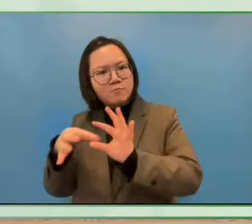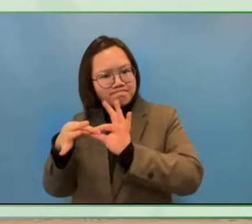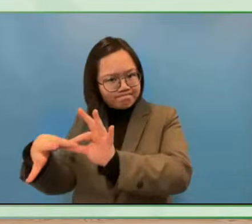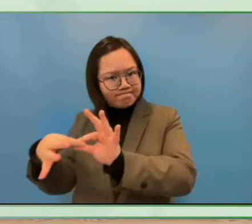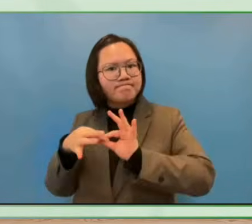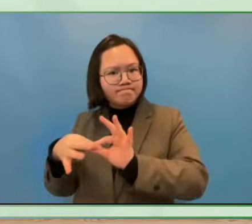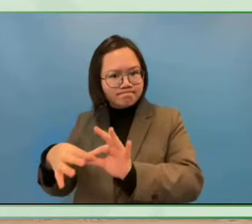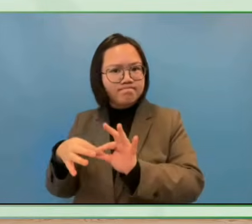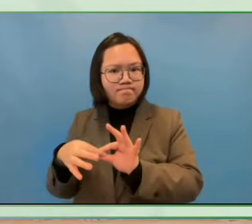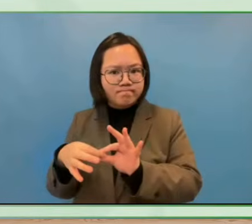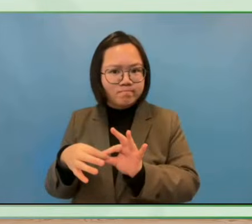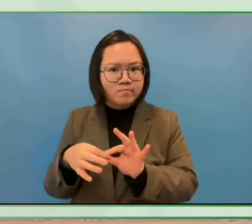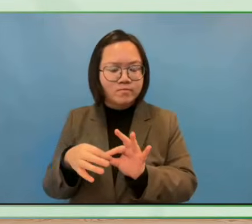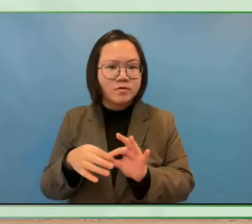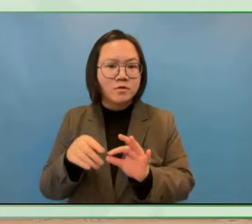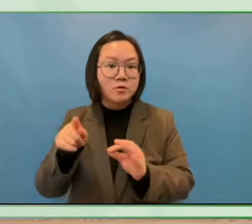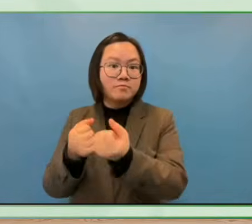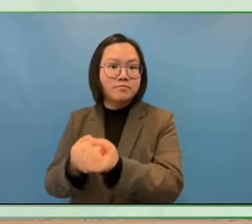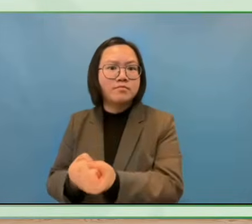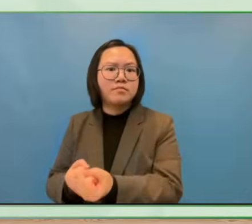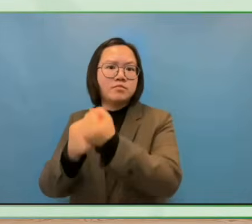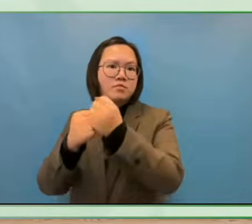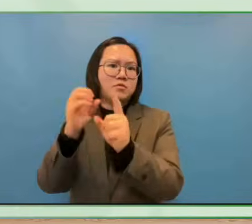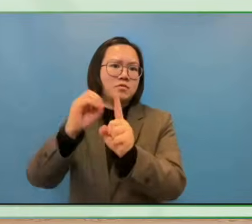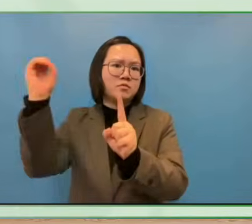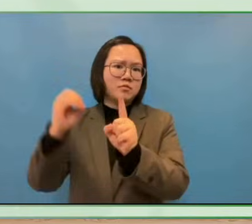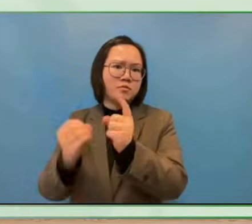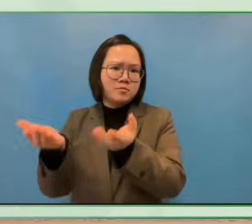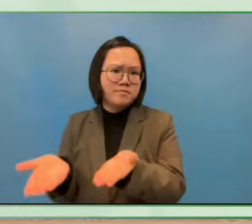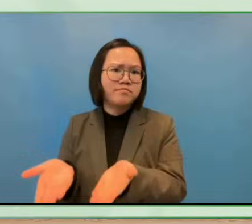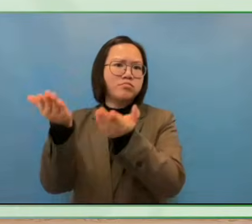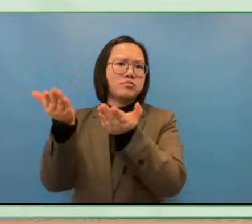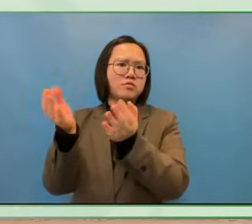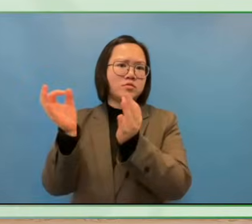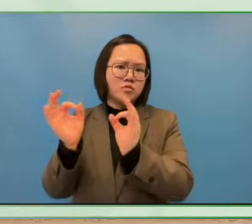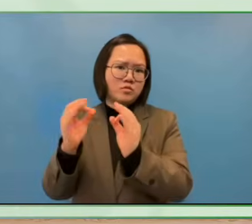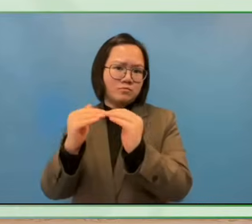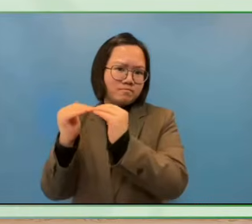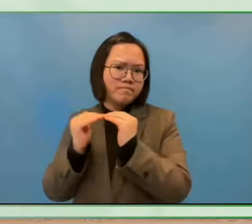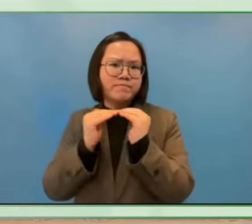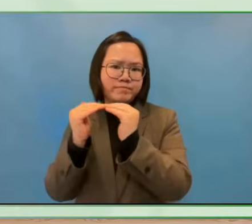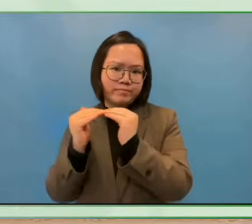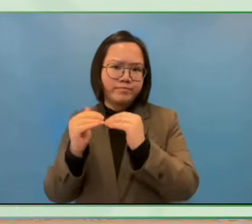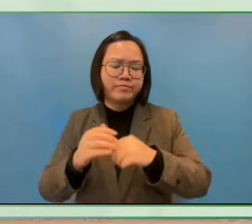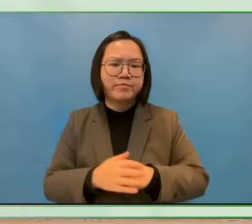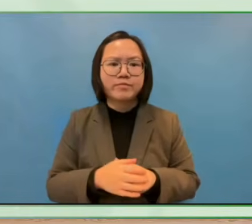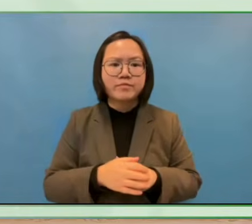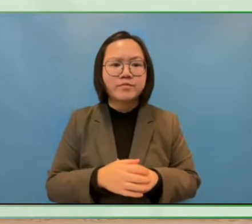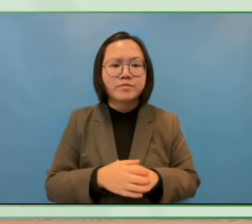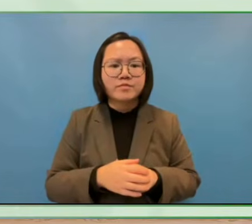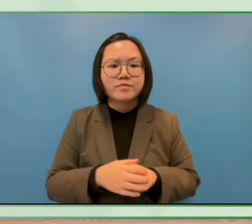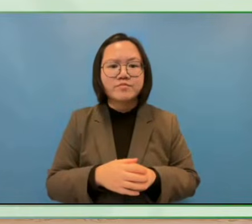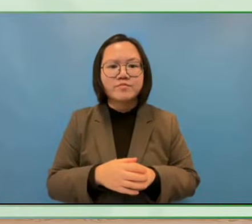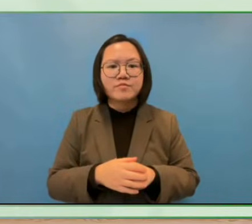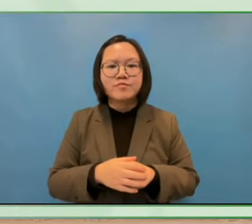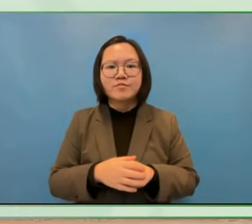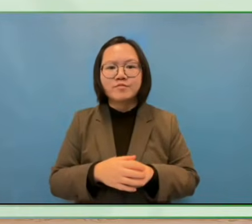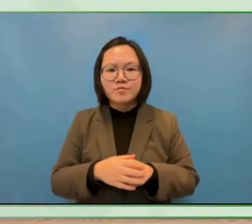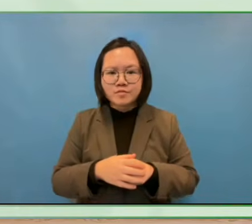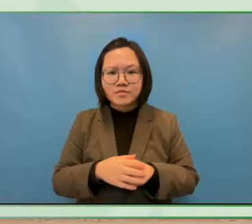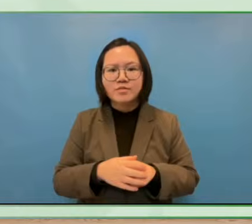of activity, there are certain international standards, protocols, United Nations related or